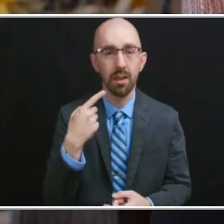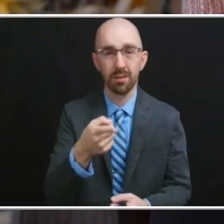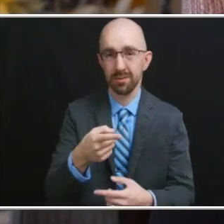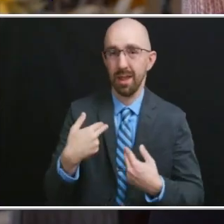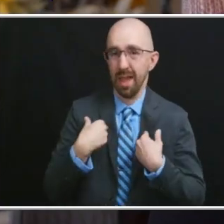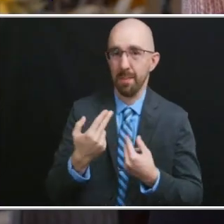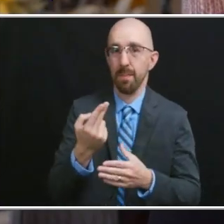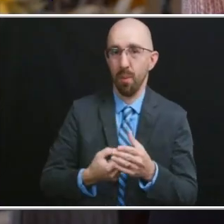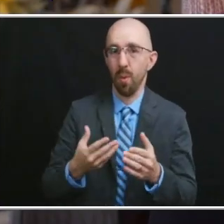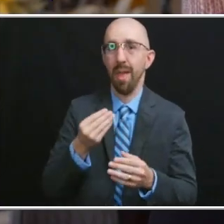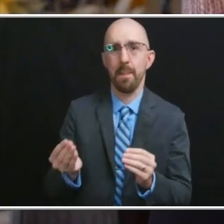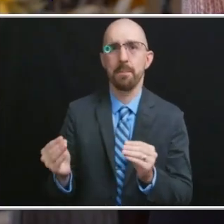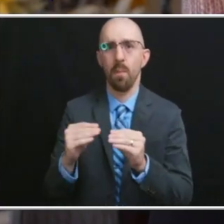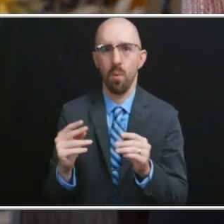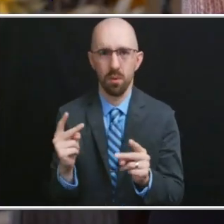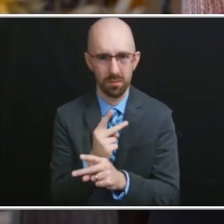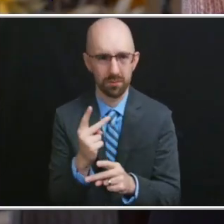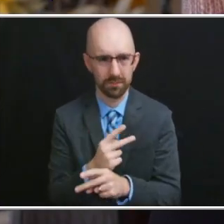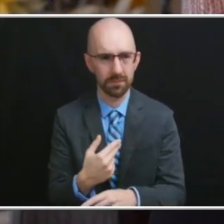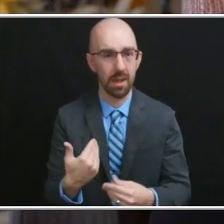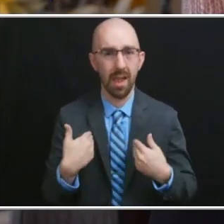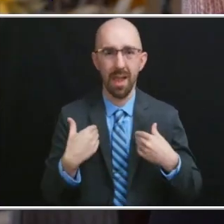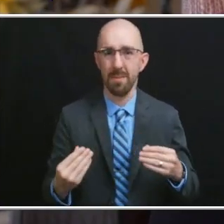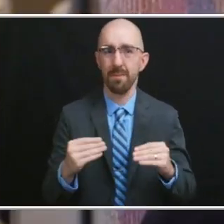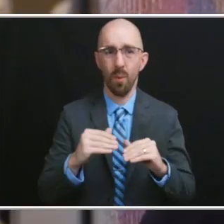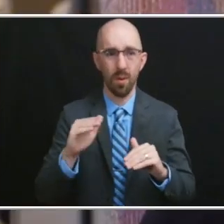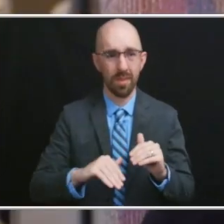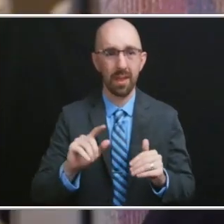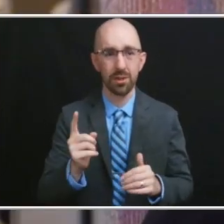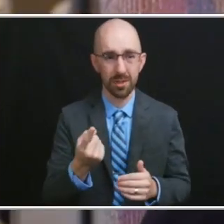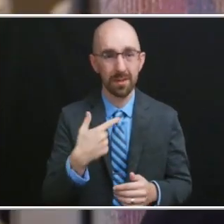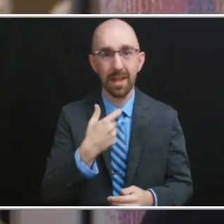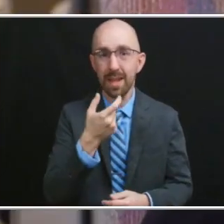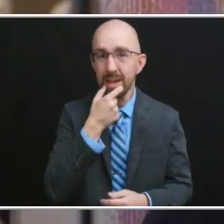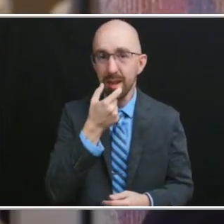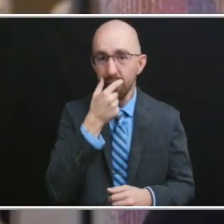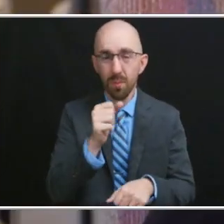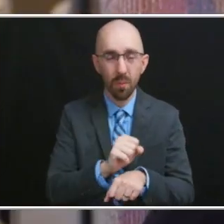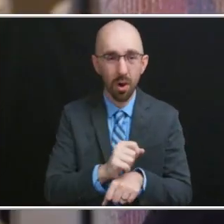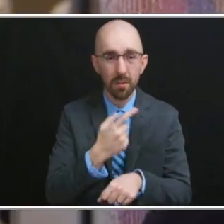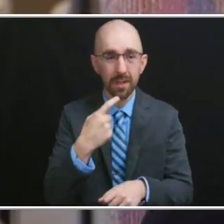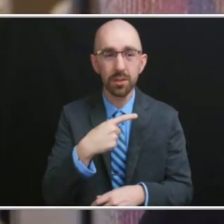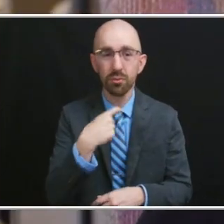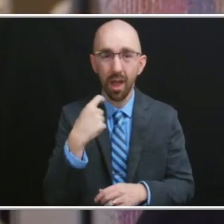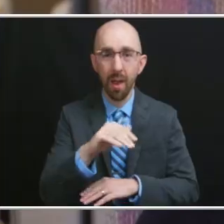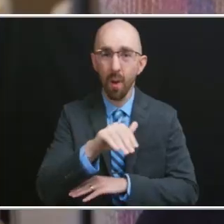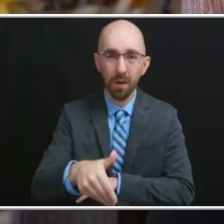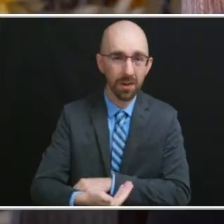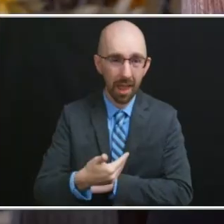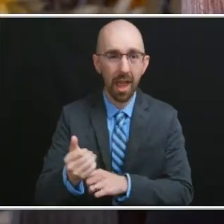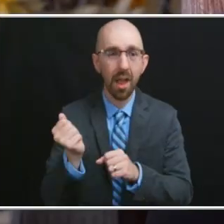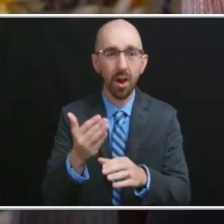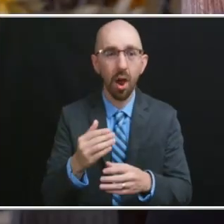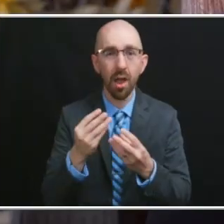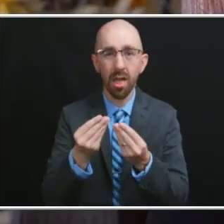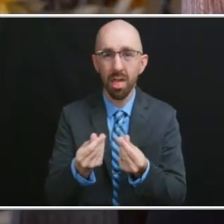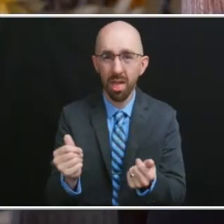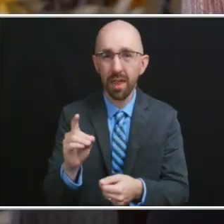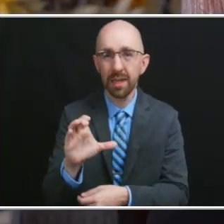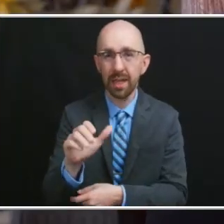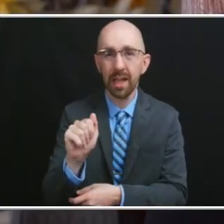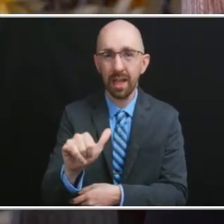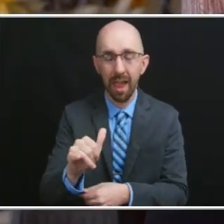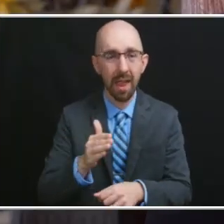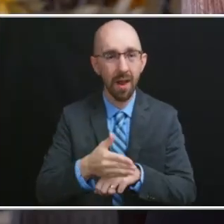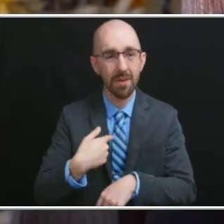had so much dental work done because your mouth is so dry, and at night it dries out, causing a lot of decay. Probably over half of my teeth